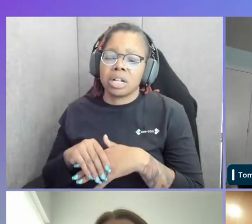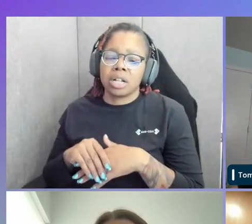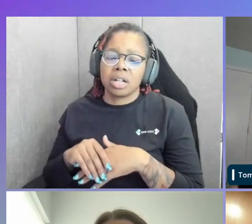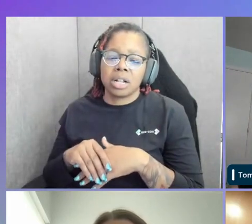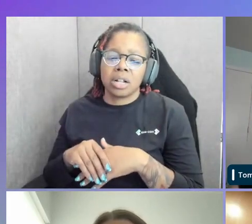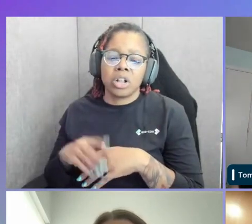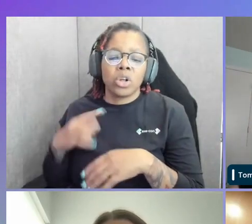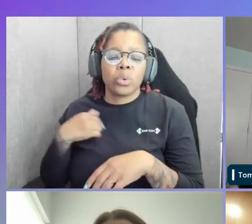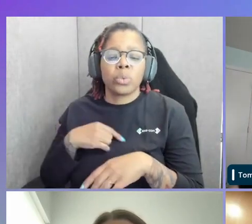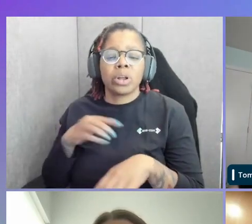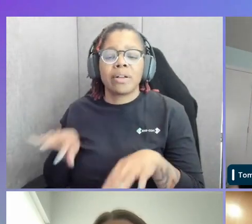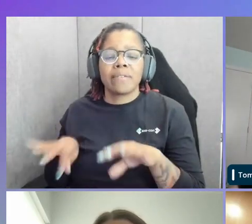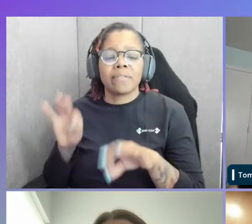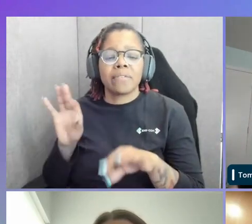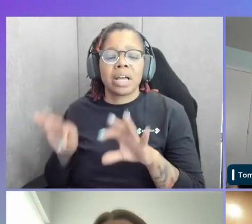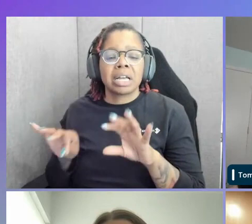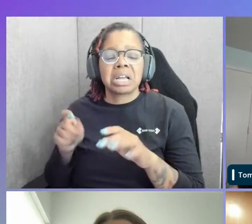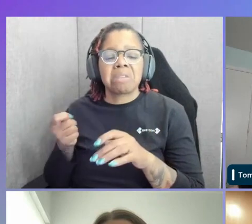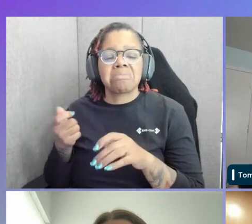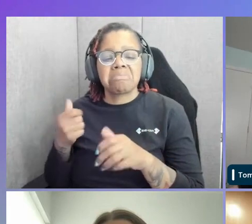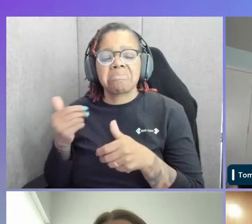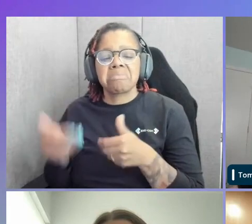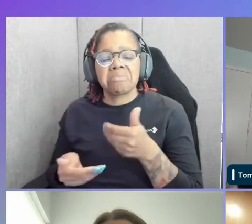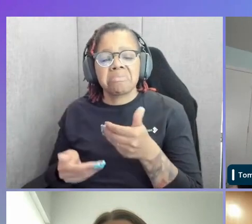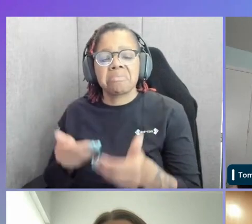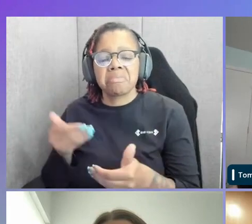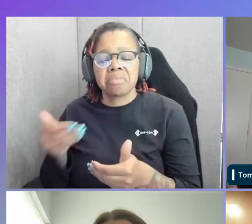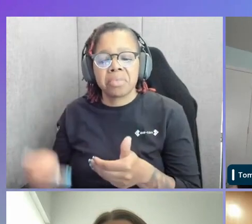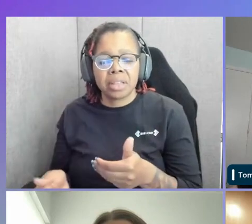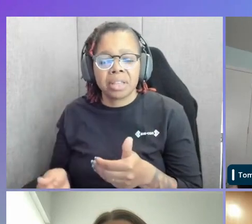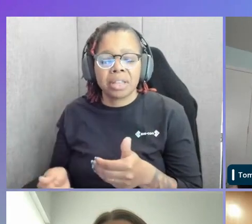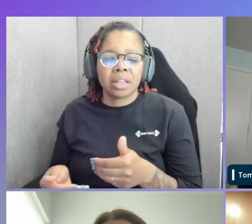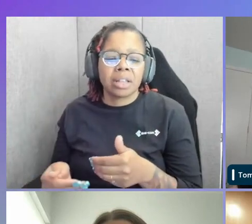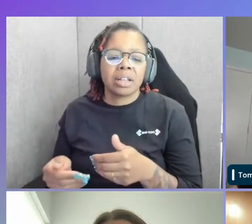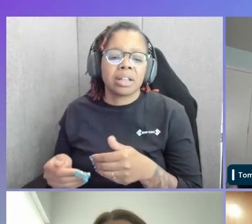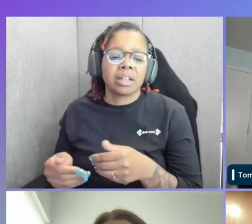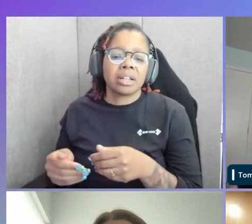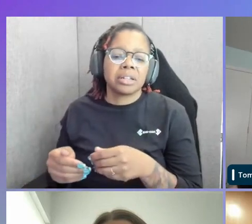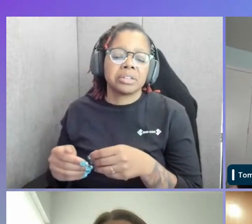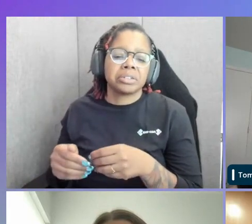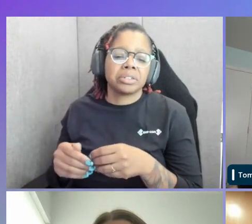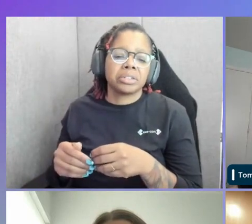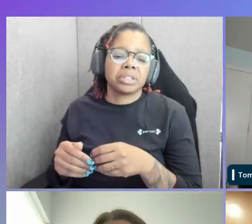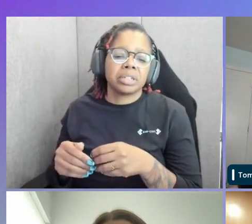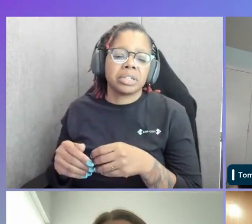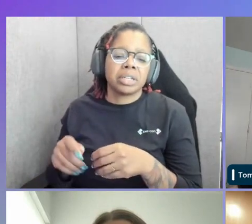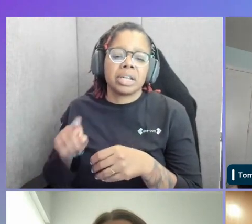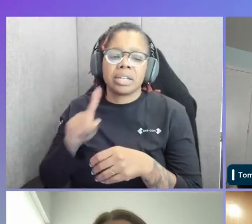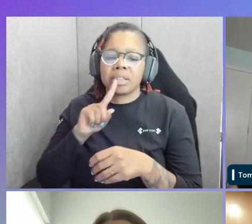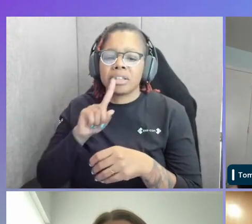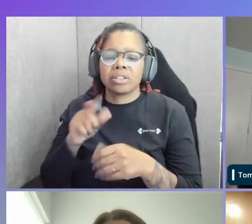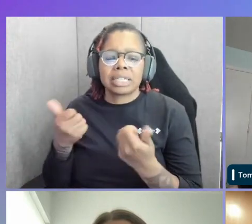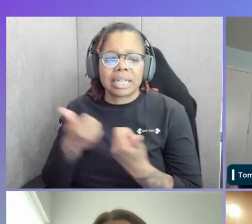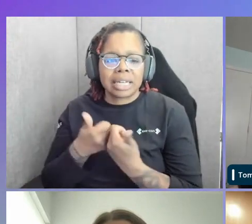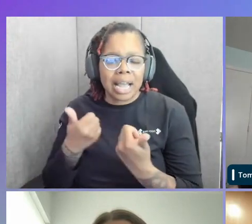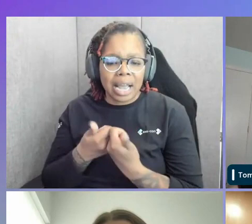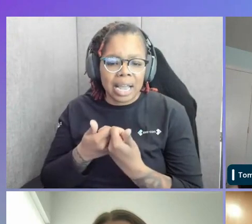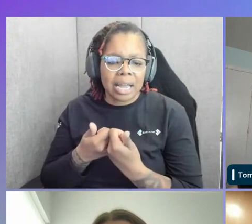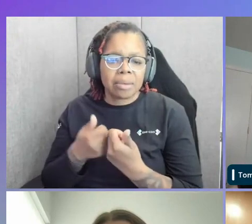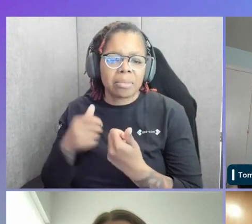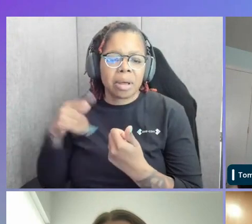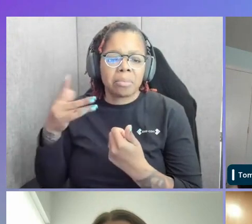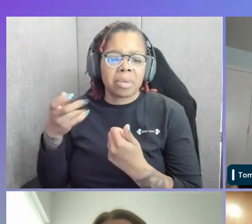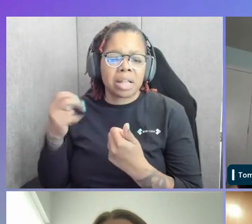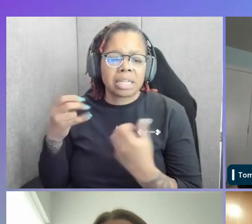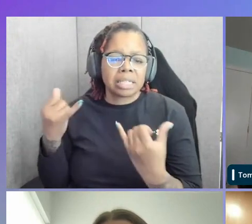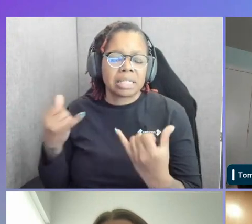finding out tidbits along the way of there's a game on Peloton today. It's called